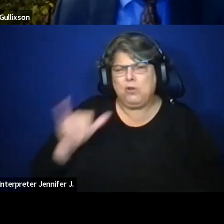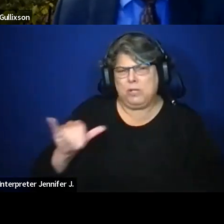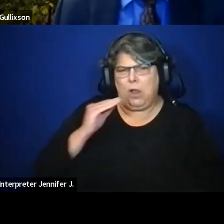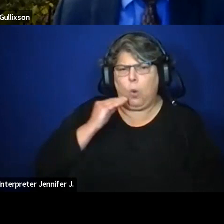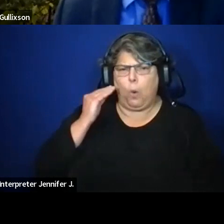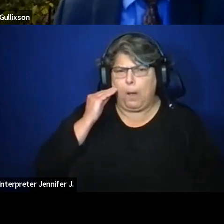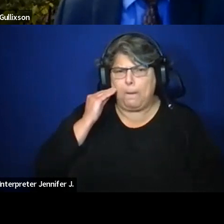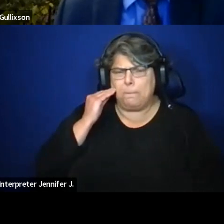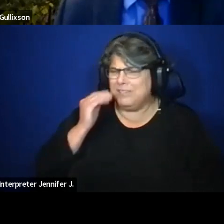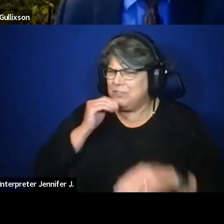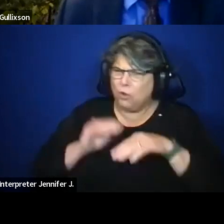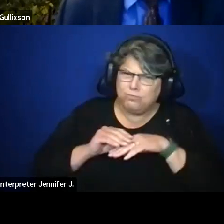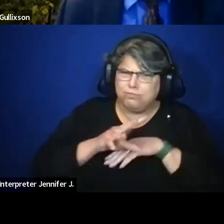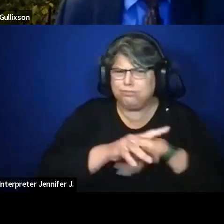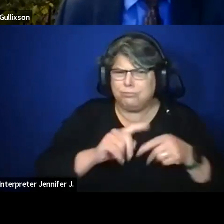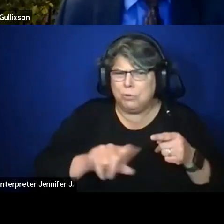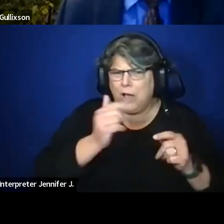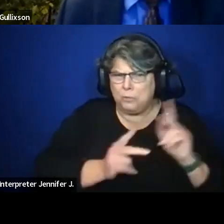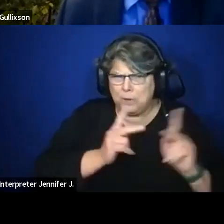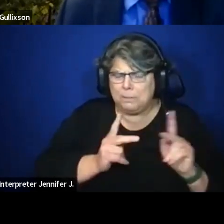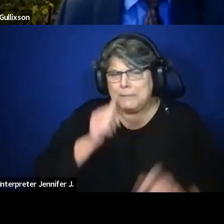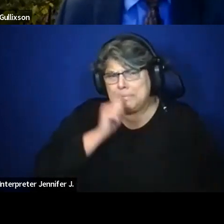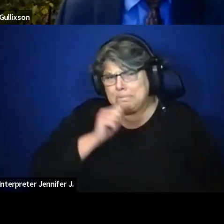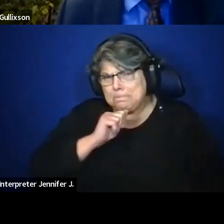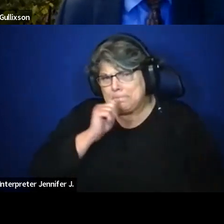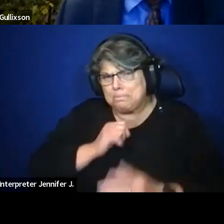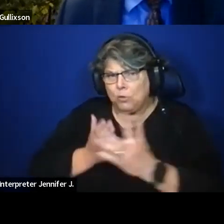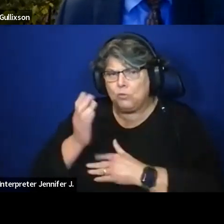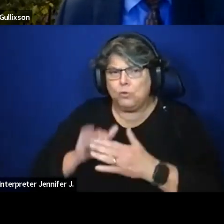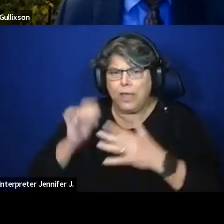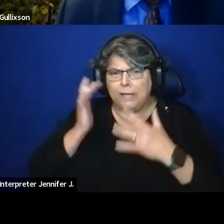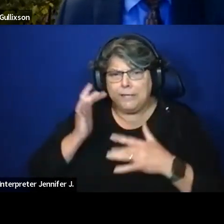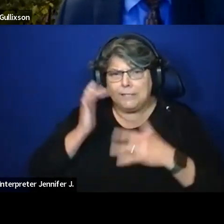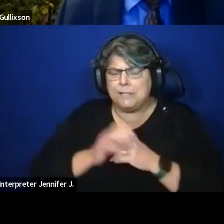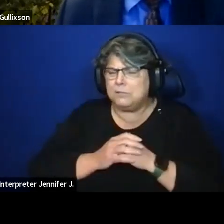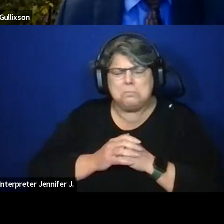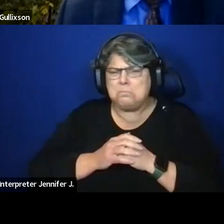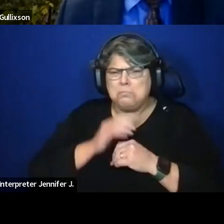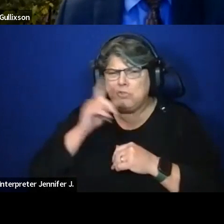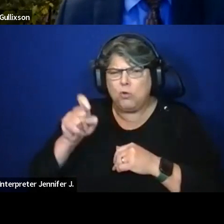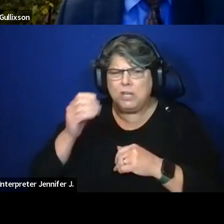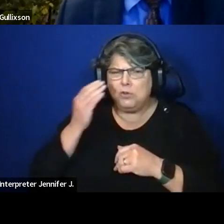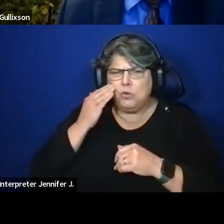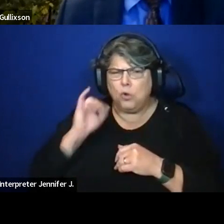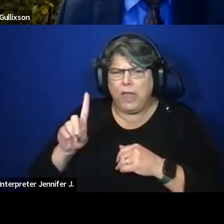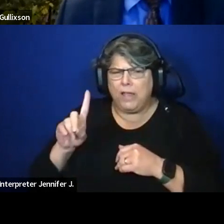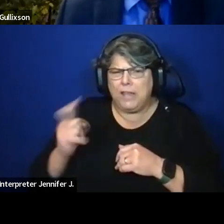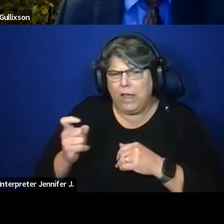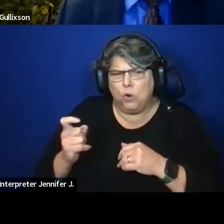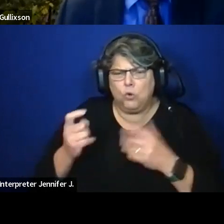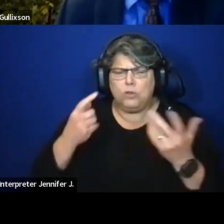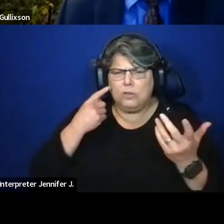home, don't infect others, and get through the illness. And we don't need to have that diagnosis necessarily